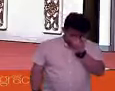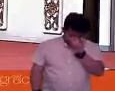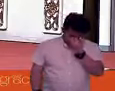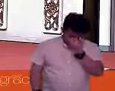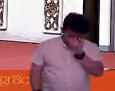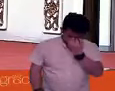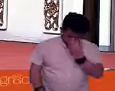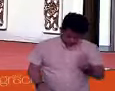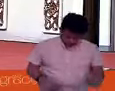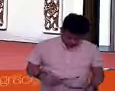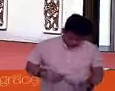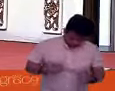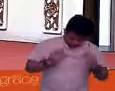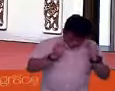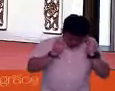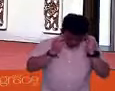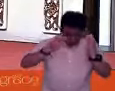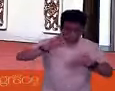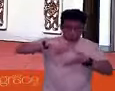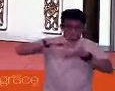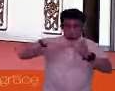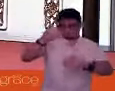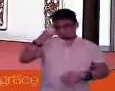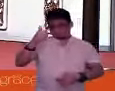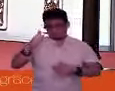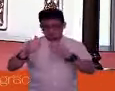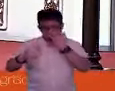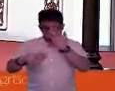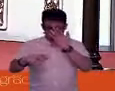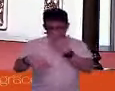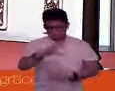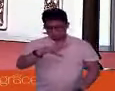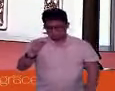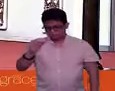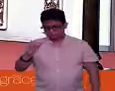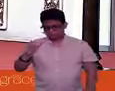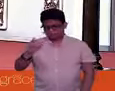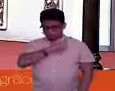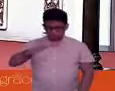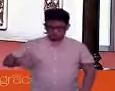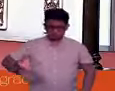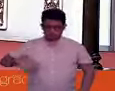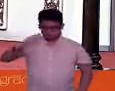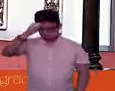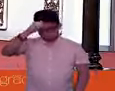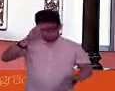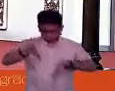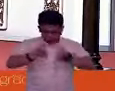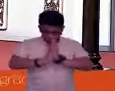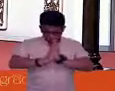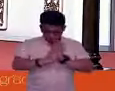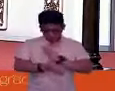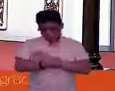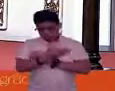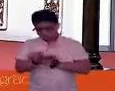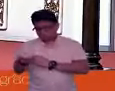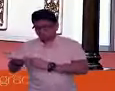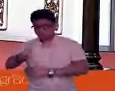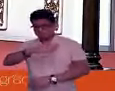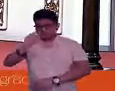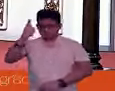Huh? Onya, verse 10, nagaingon. And the speech bless the Lord that Solomon had asked this